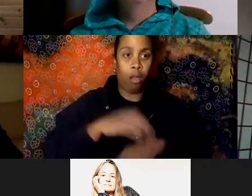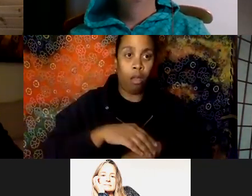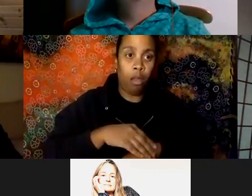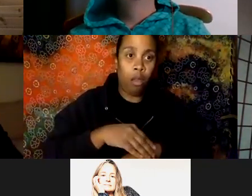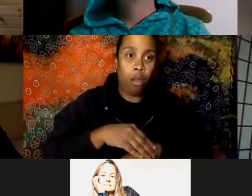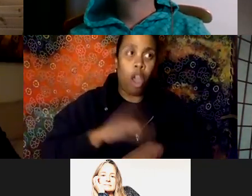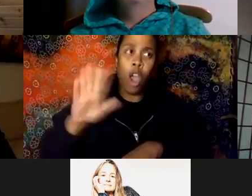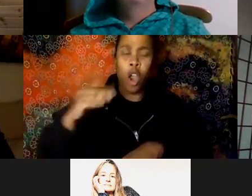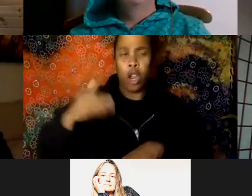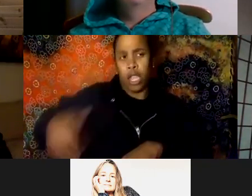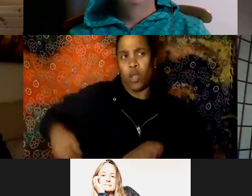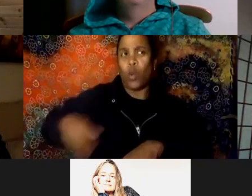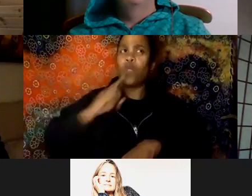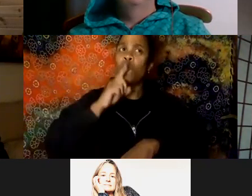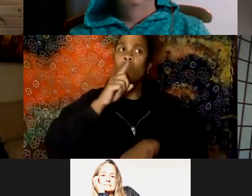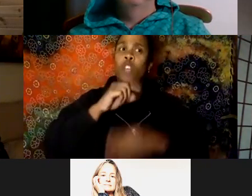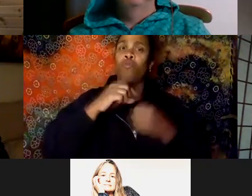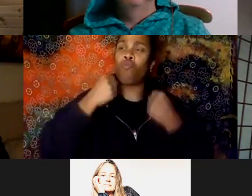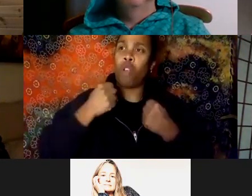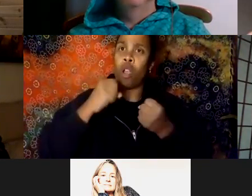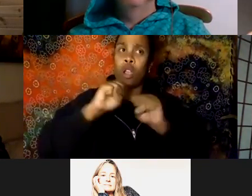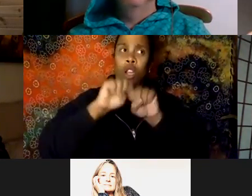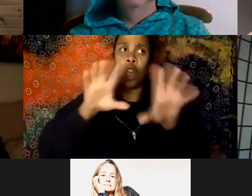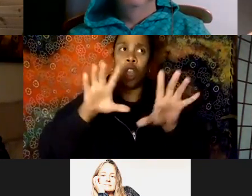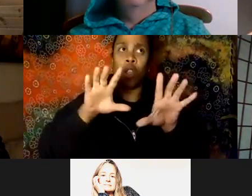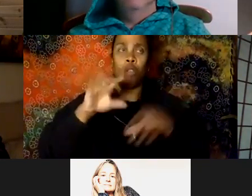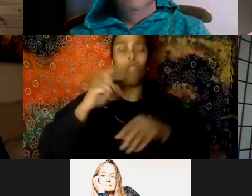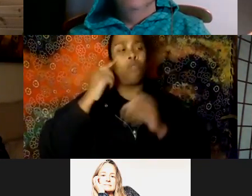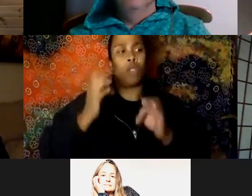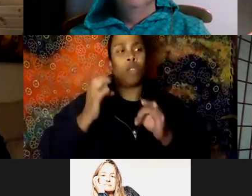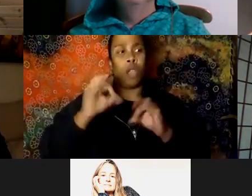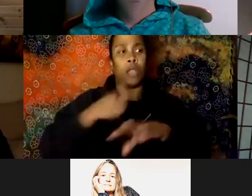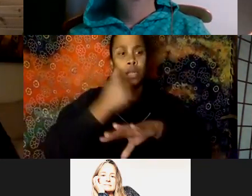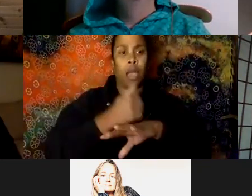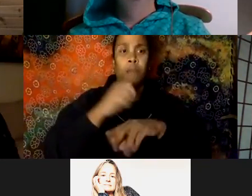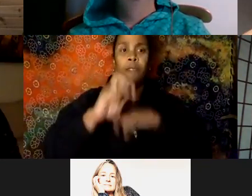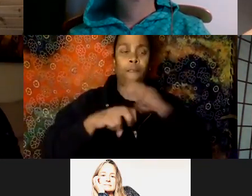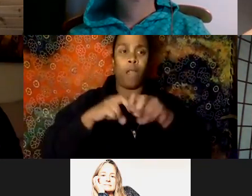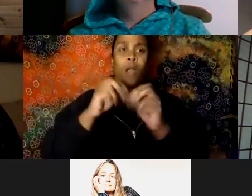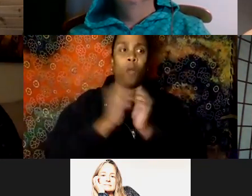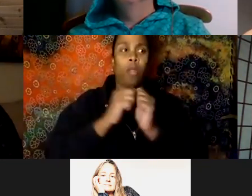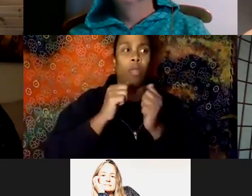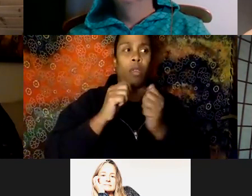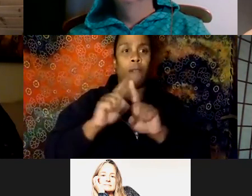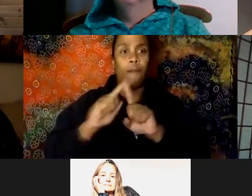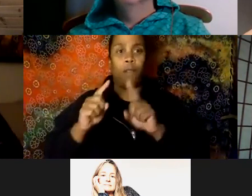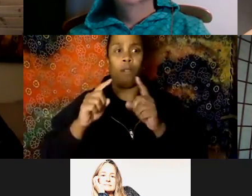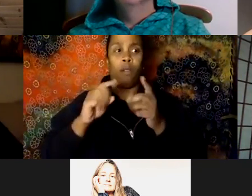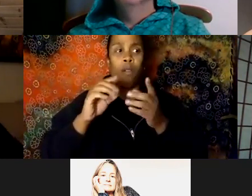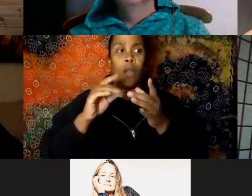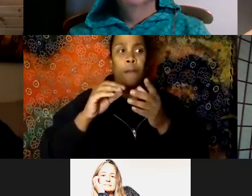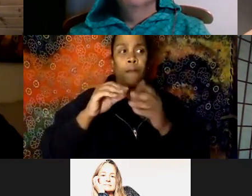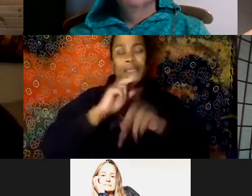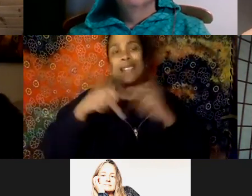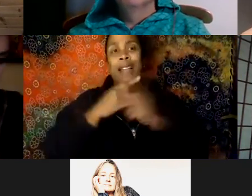was medical intuition, mental health intuition, and personality intuition. And she is the one that prompted all of this a number of years ago. And since